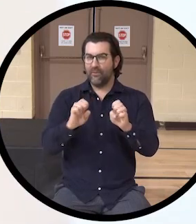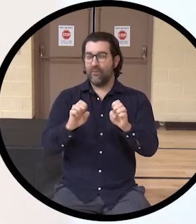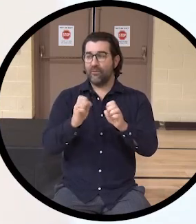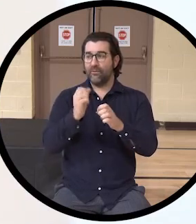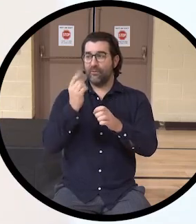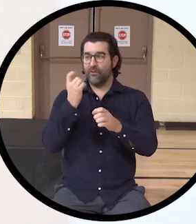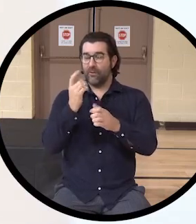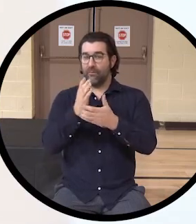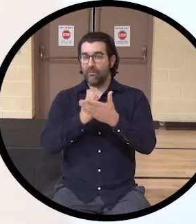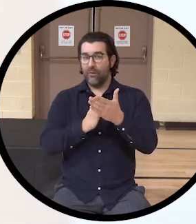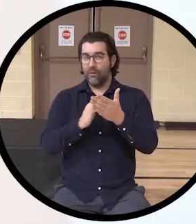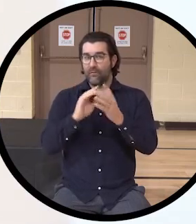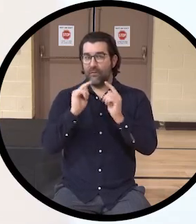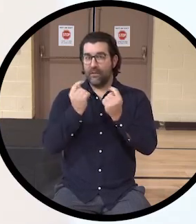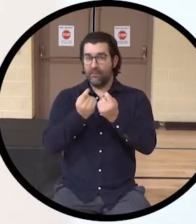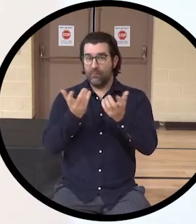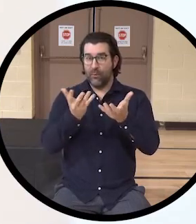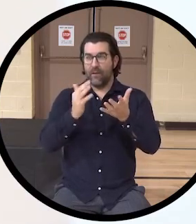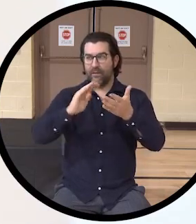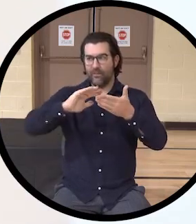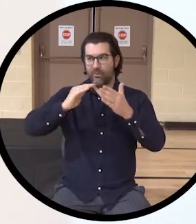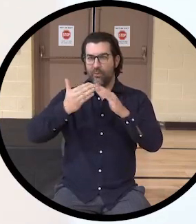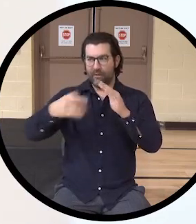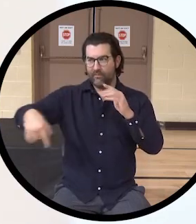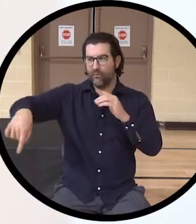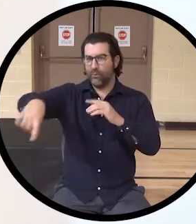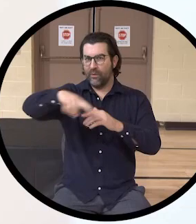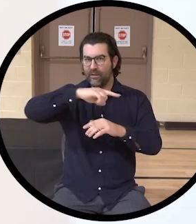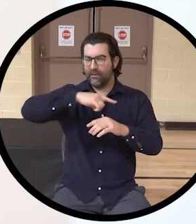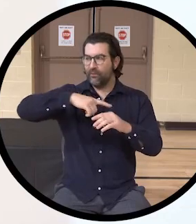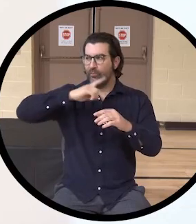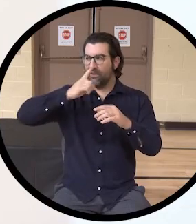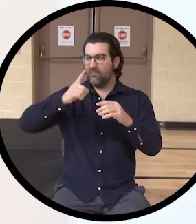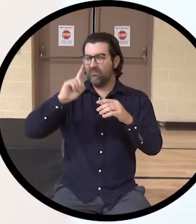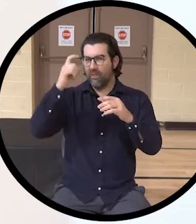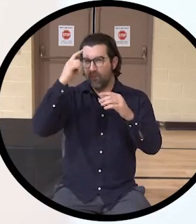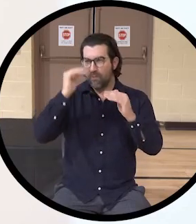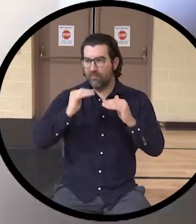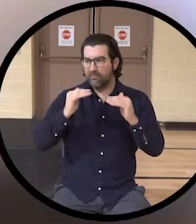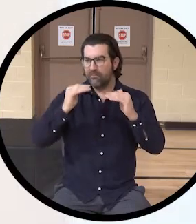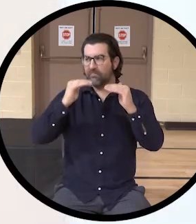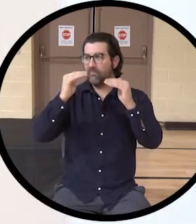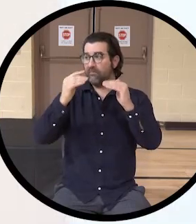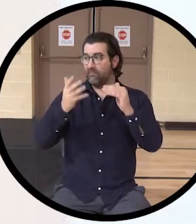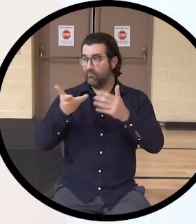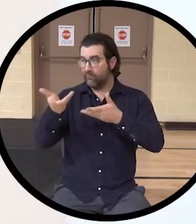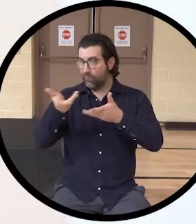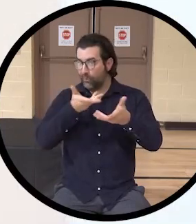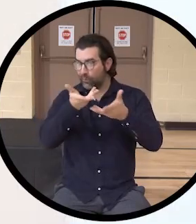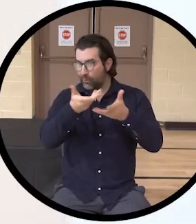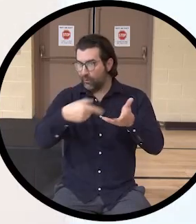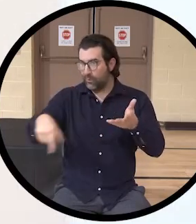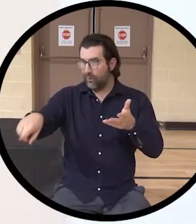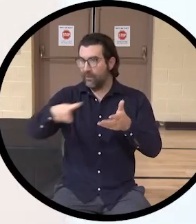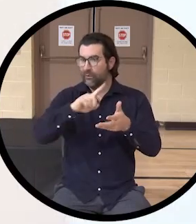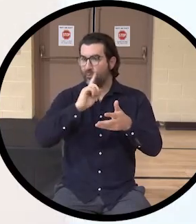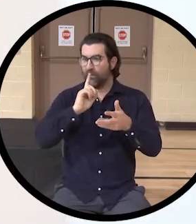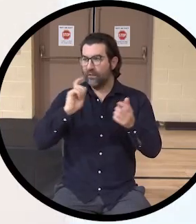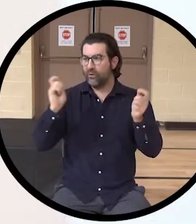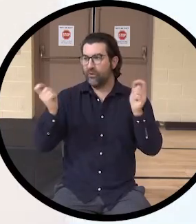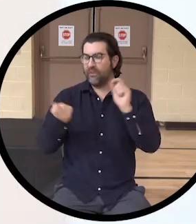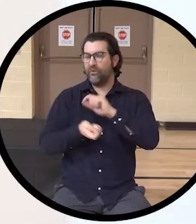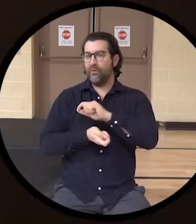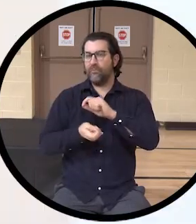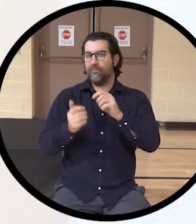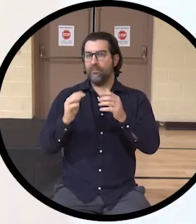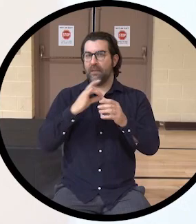team is the community. So it's going to take all of us working together, various levels of government, as well as the community working together to really transform the city